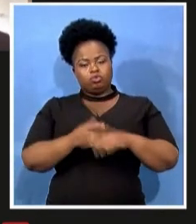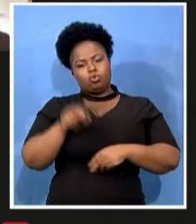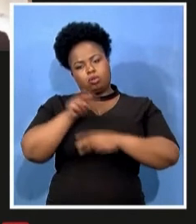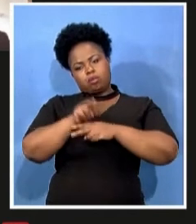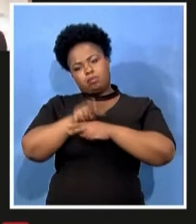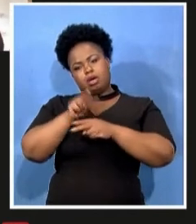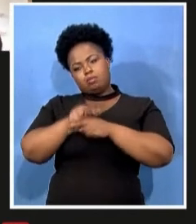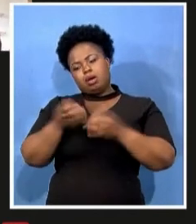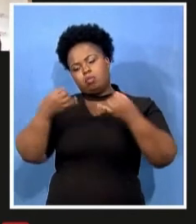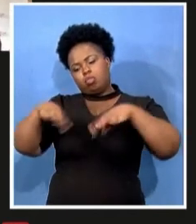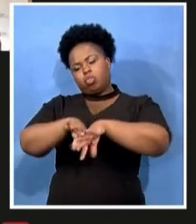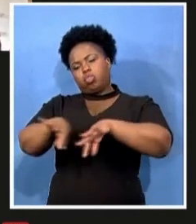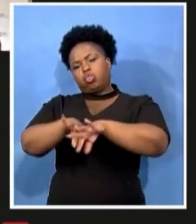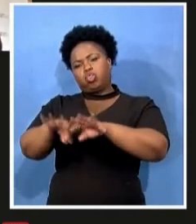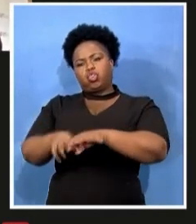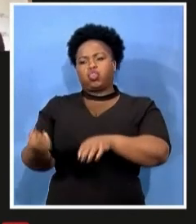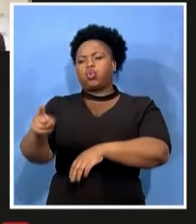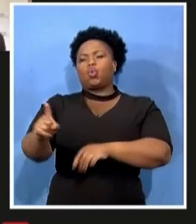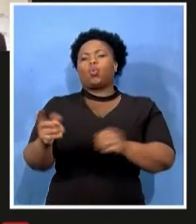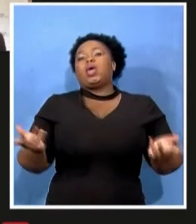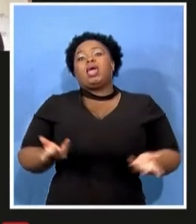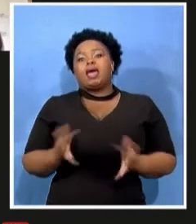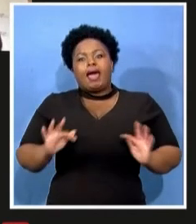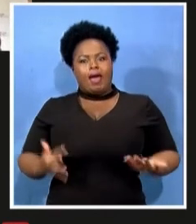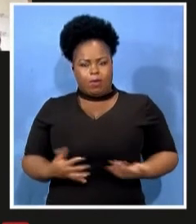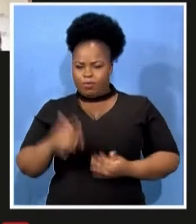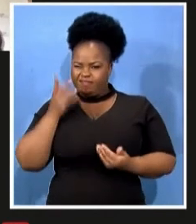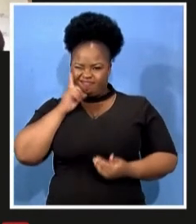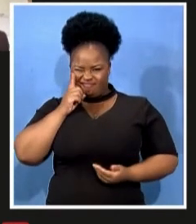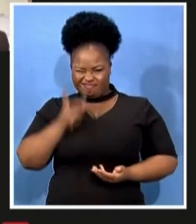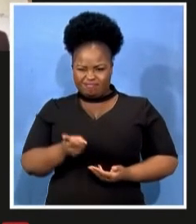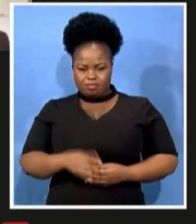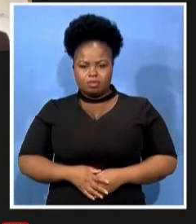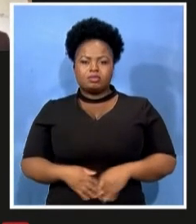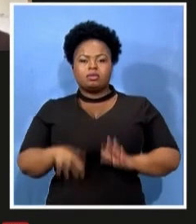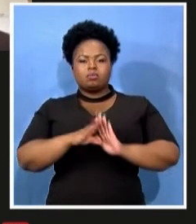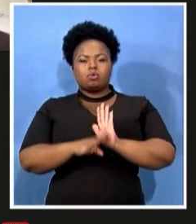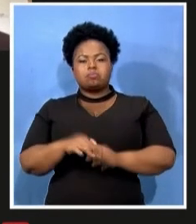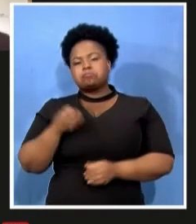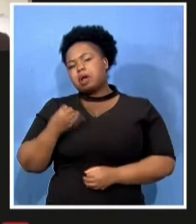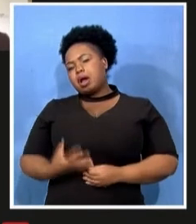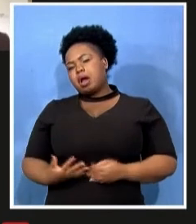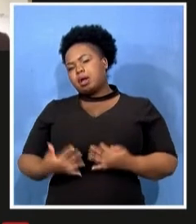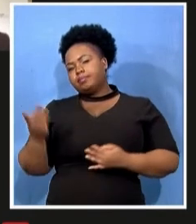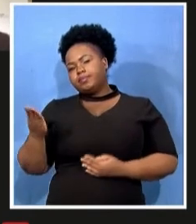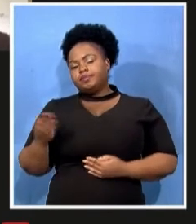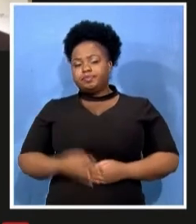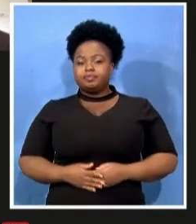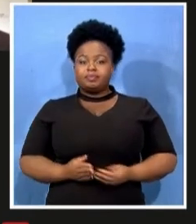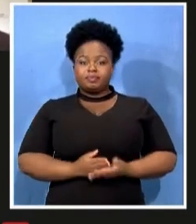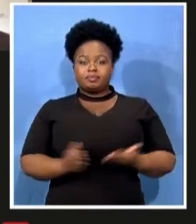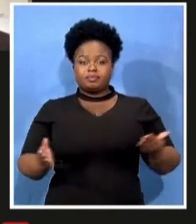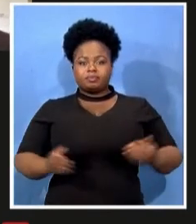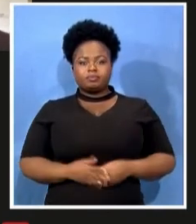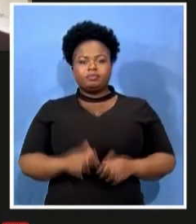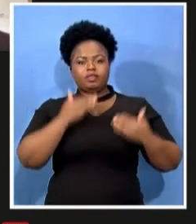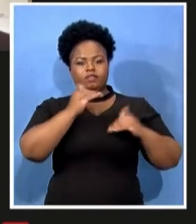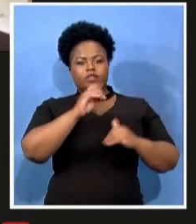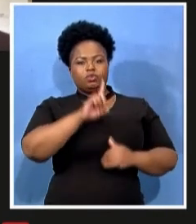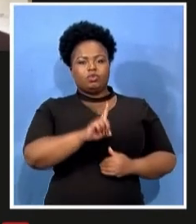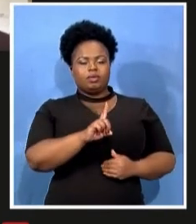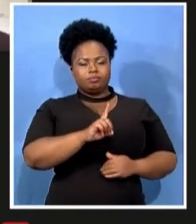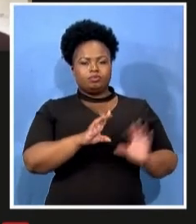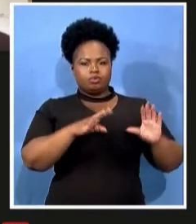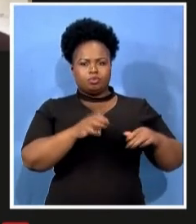of programs here. Some in the phase 1 group will be having people who will be vaccinated from